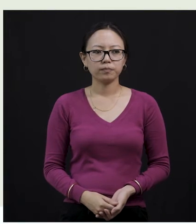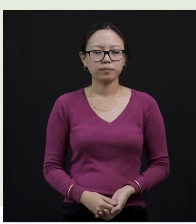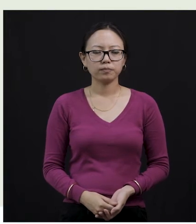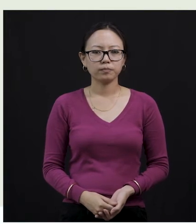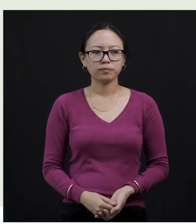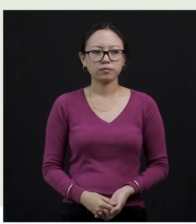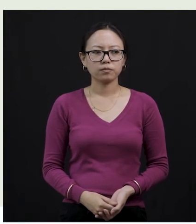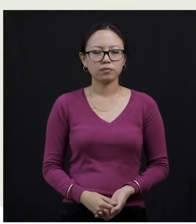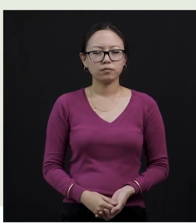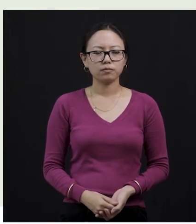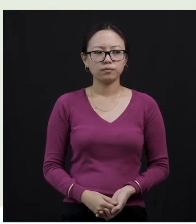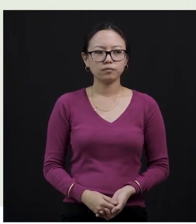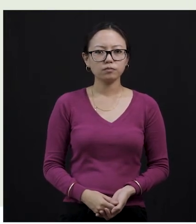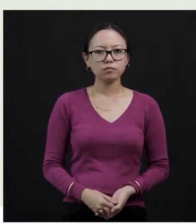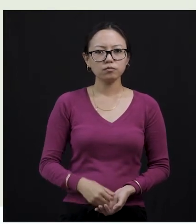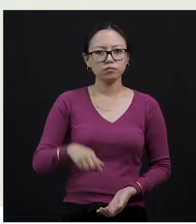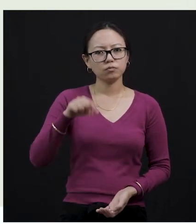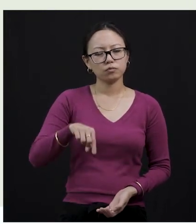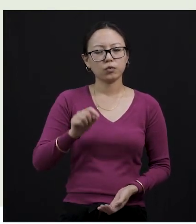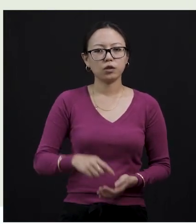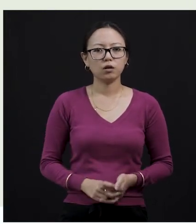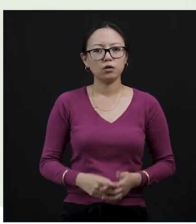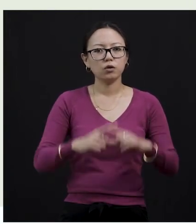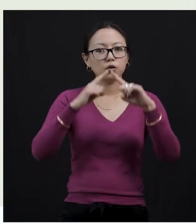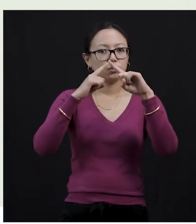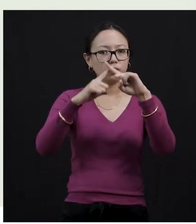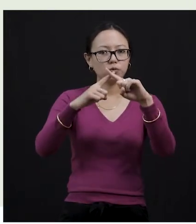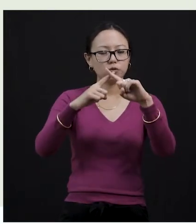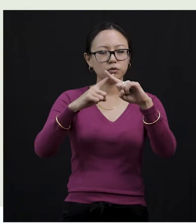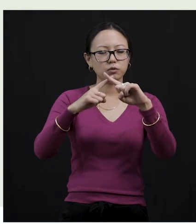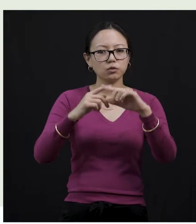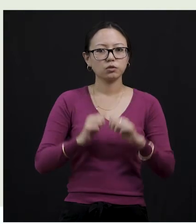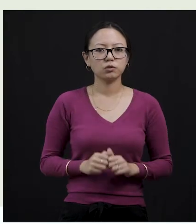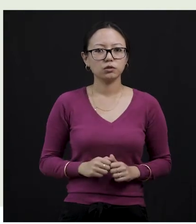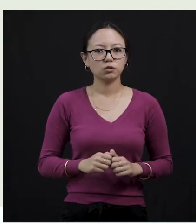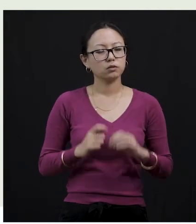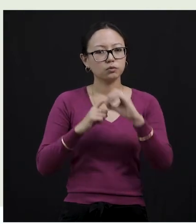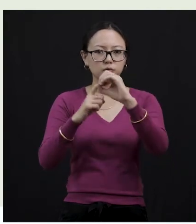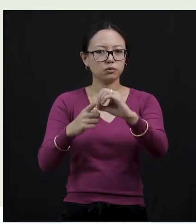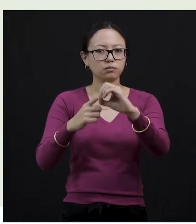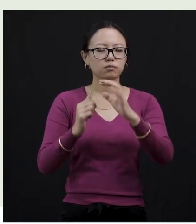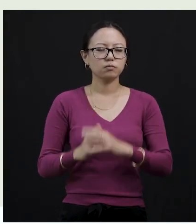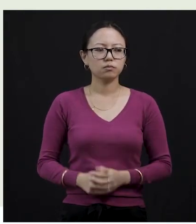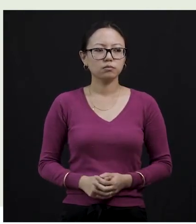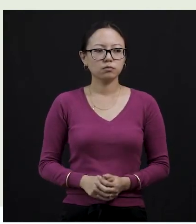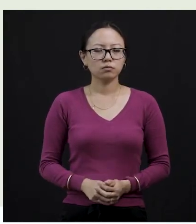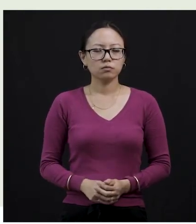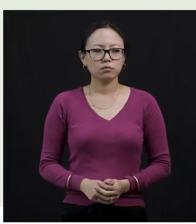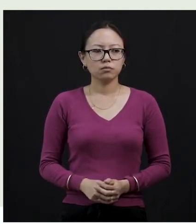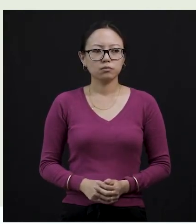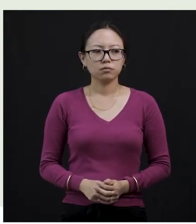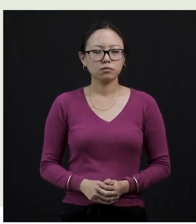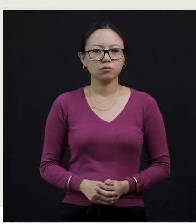another sum, that is multiply the following. Okay, these are